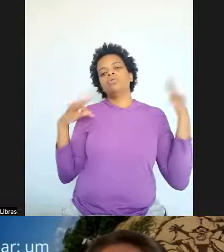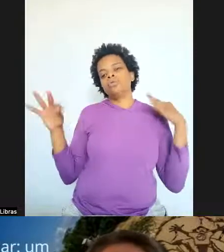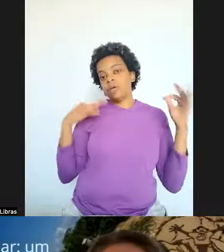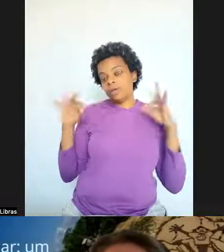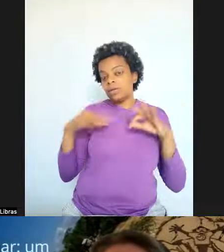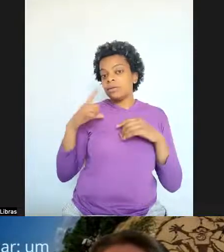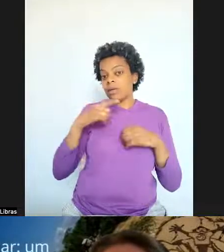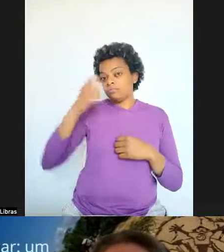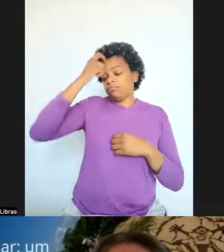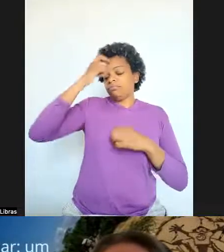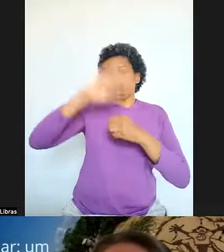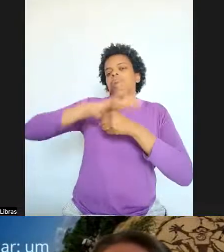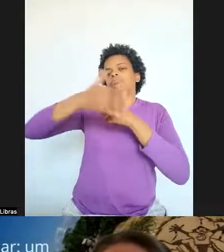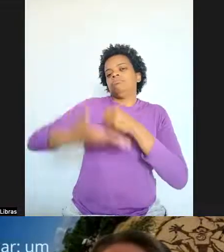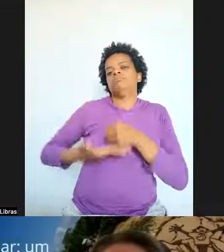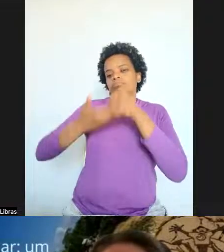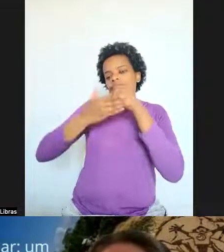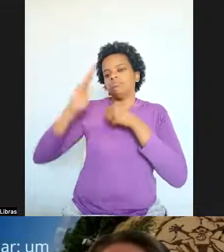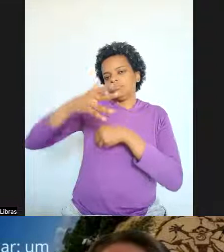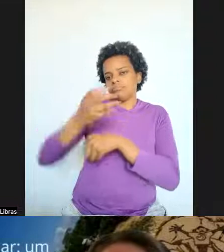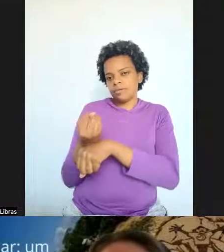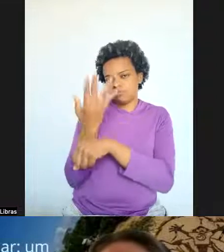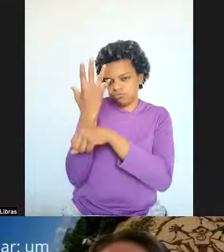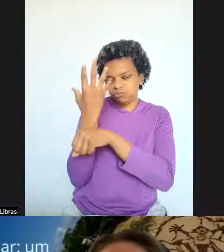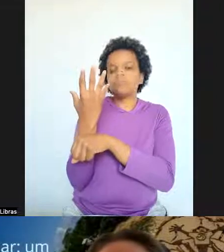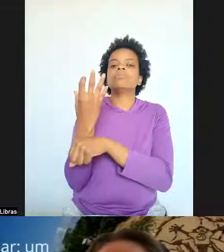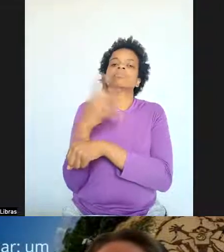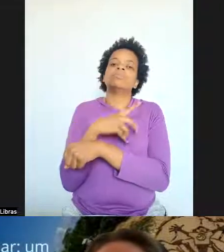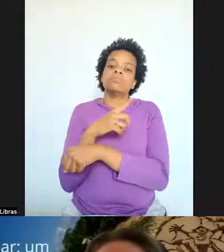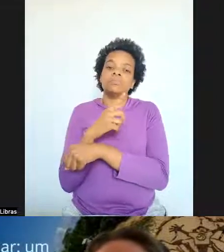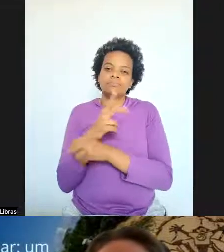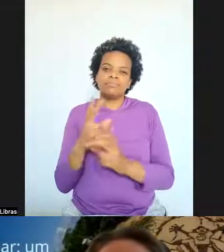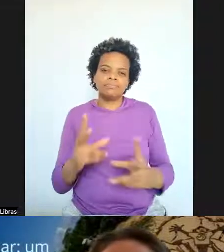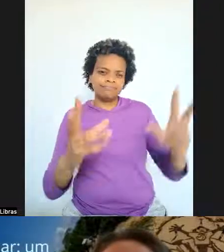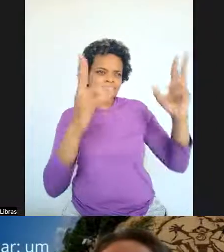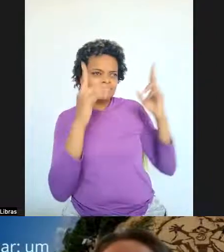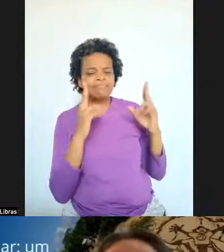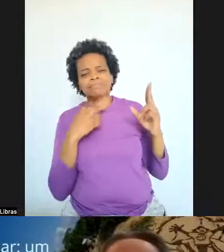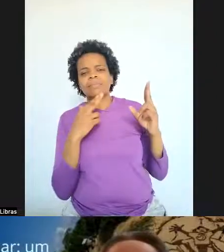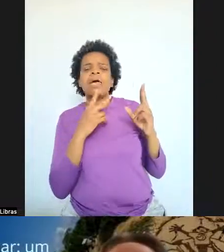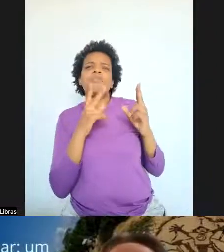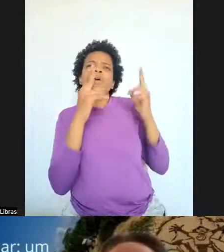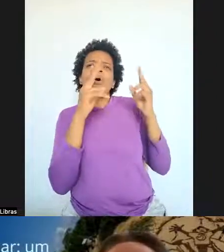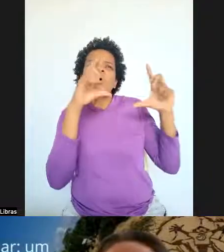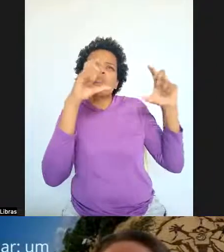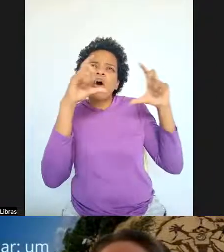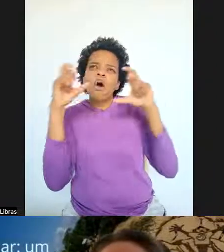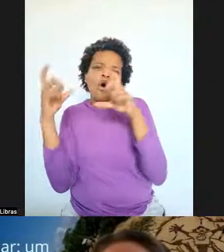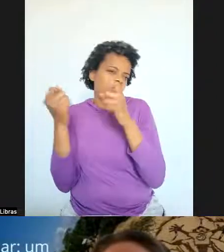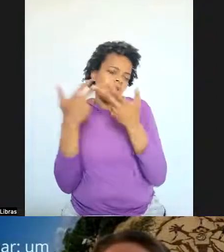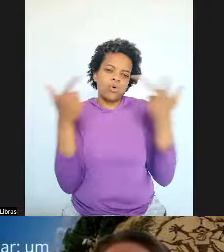also with sustainable tourism in whale watching. This is just